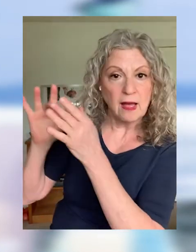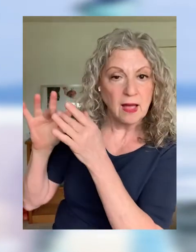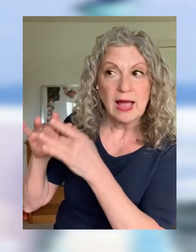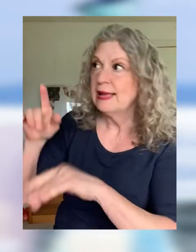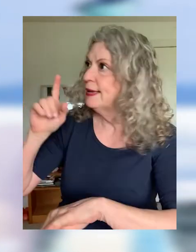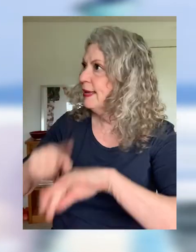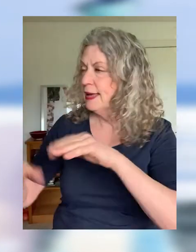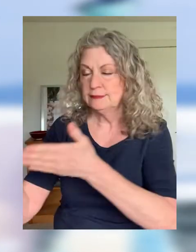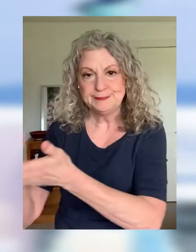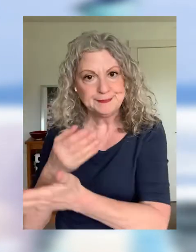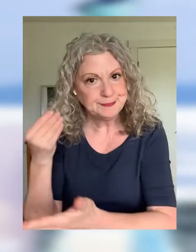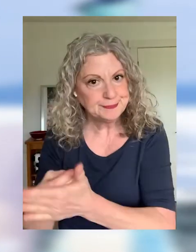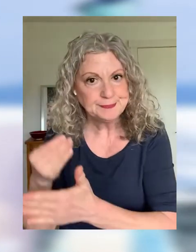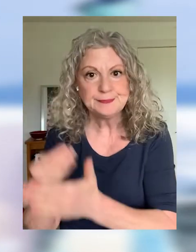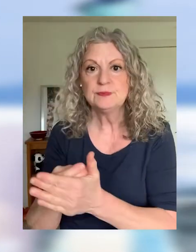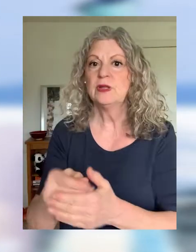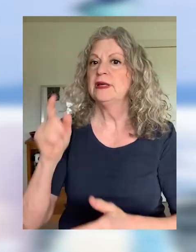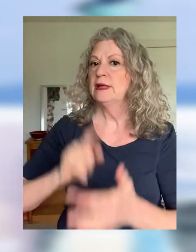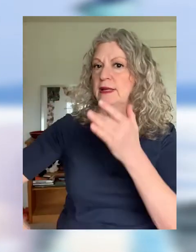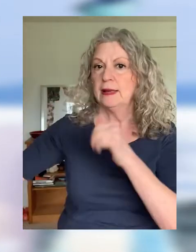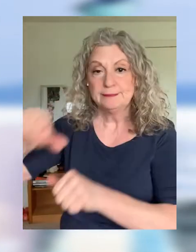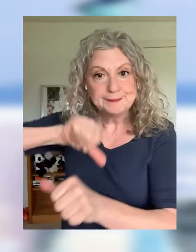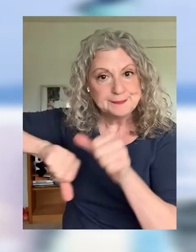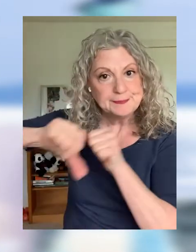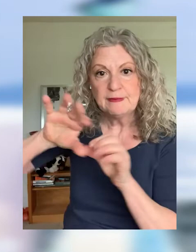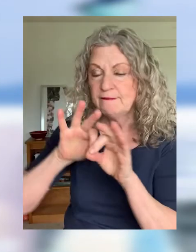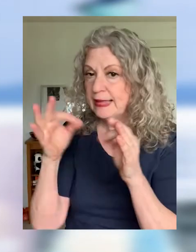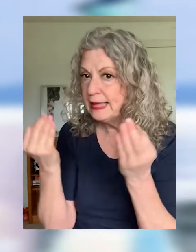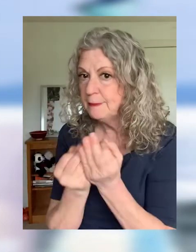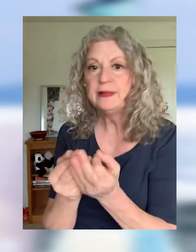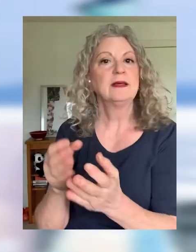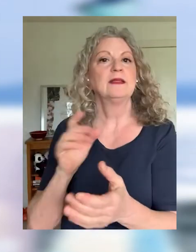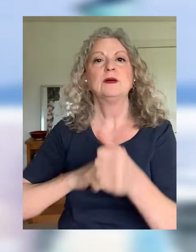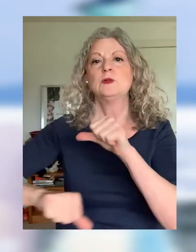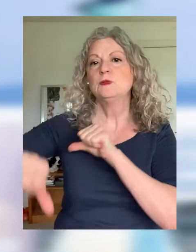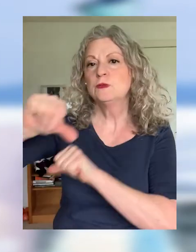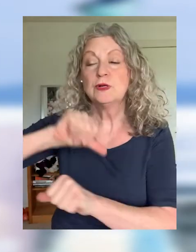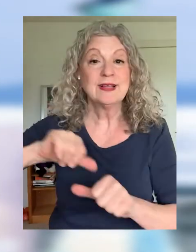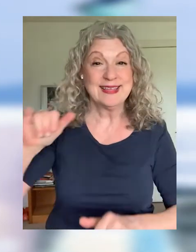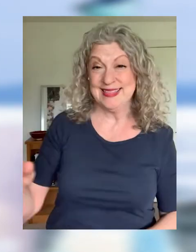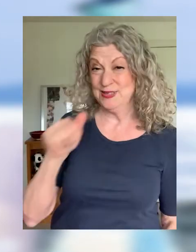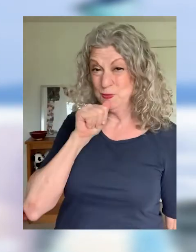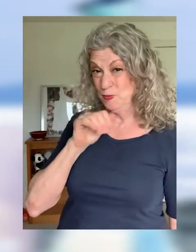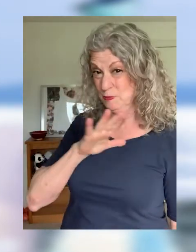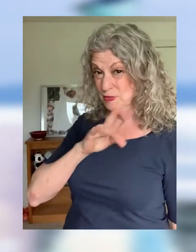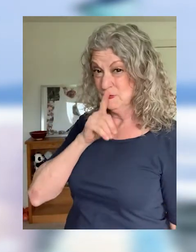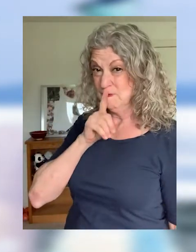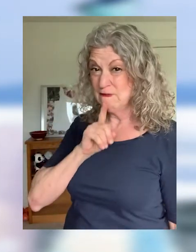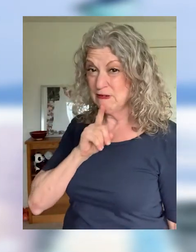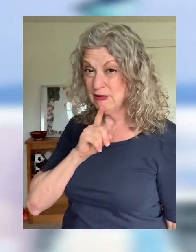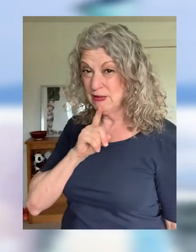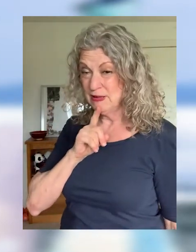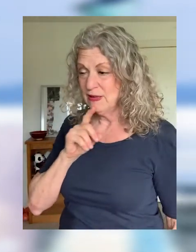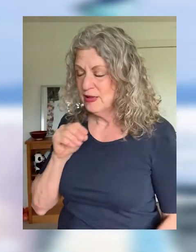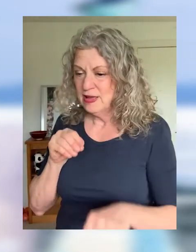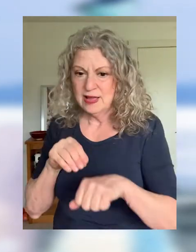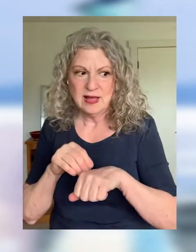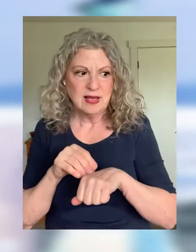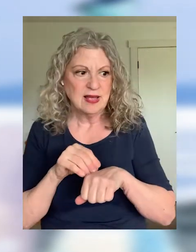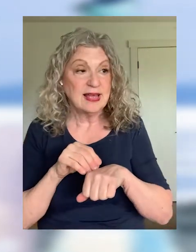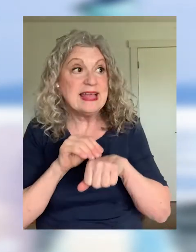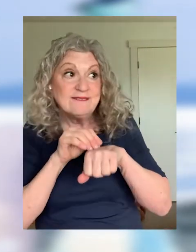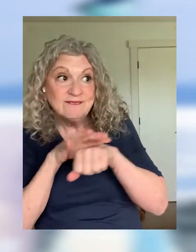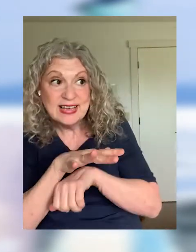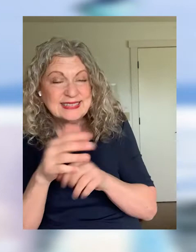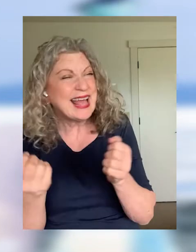sources of income, from their families, from their own social networks. This woman's loneliness infects everyone